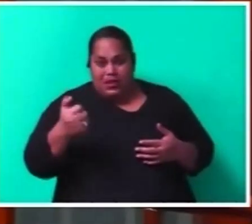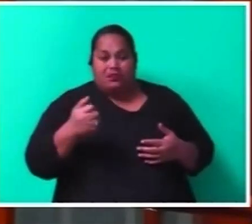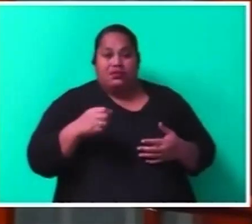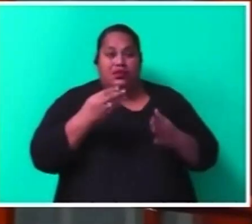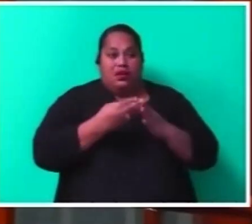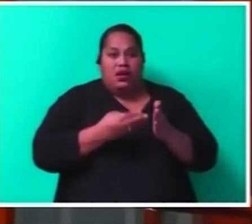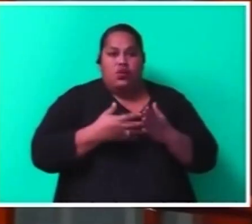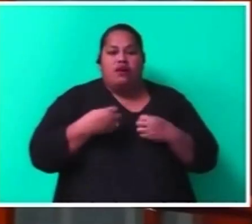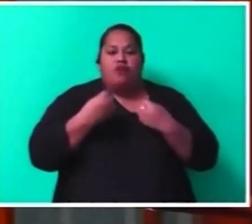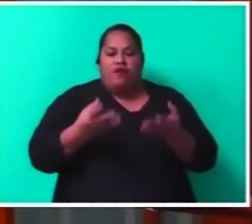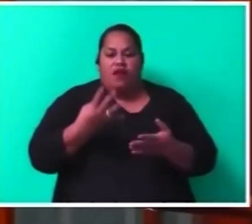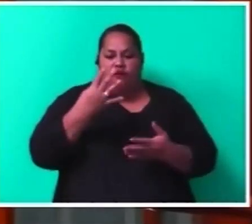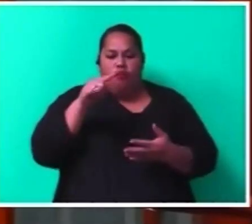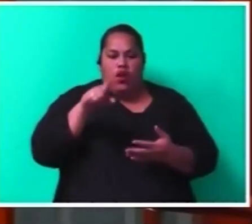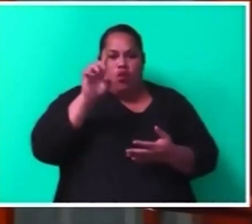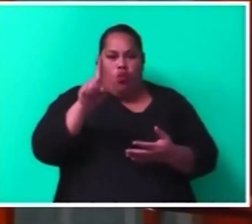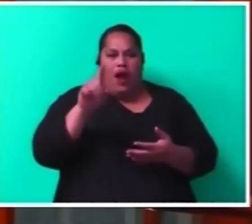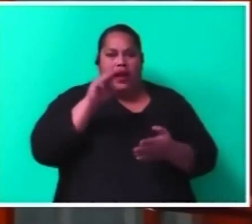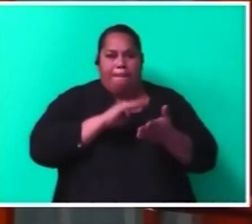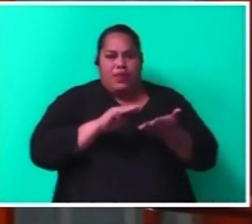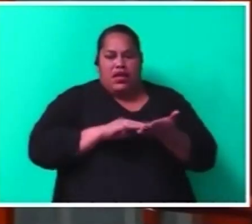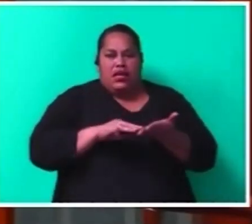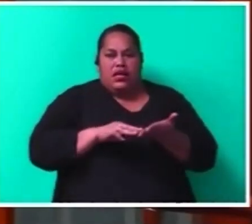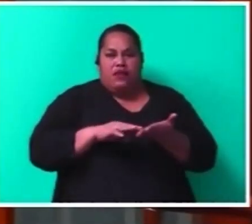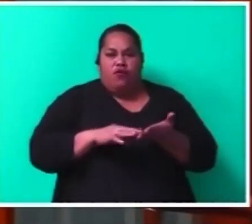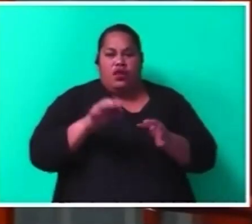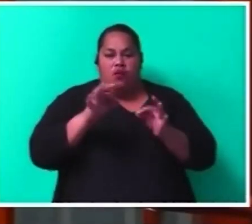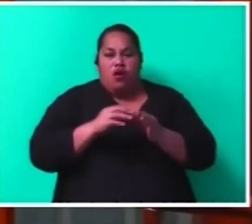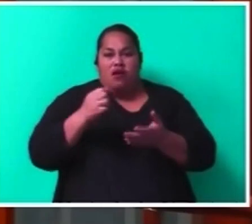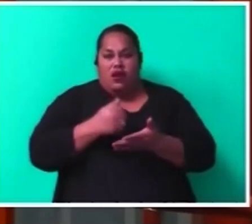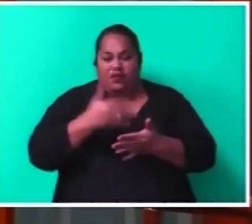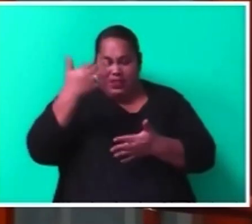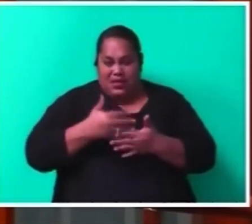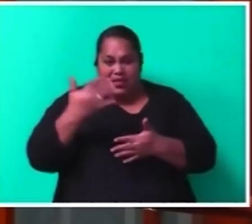around 4.1 million Fiji Bureau of Statistics for the conduct of